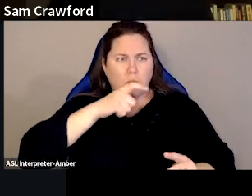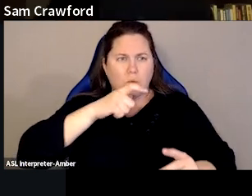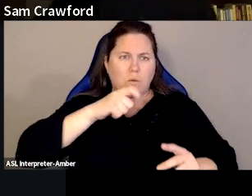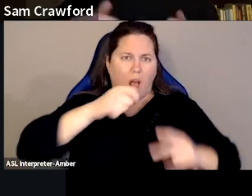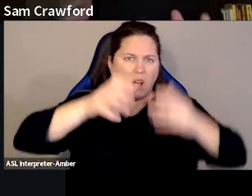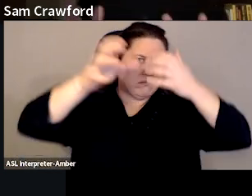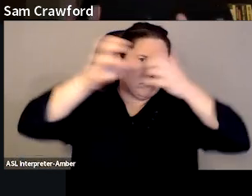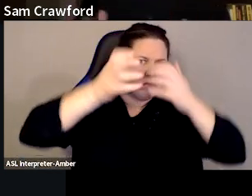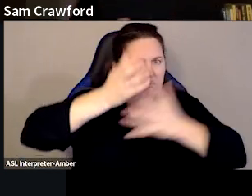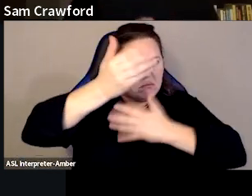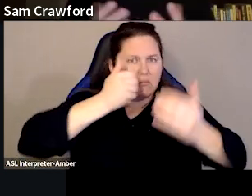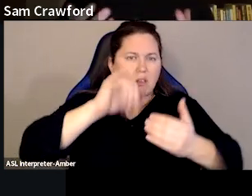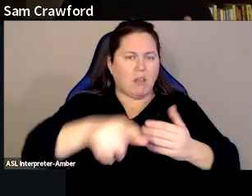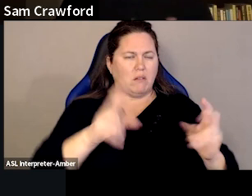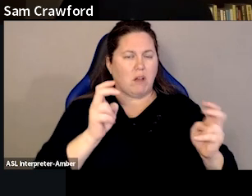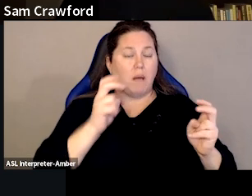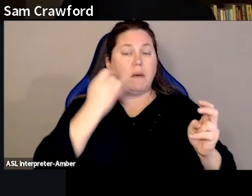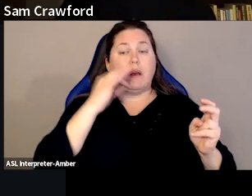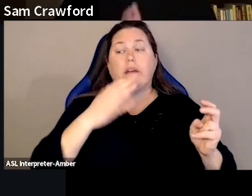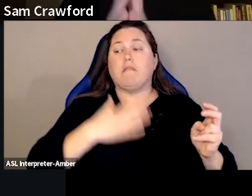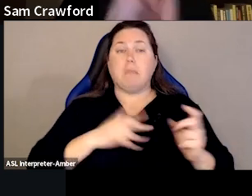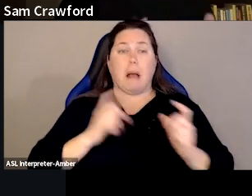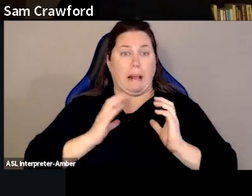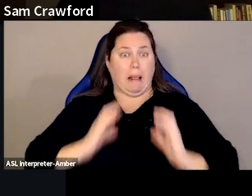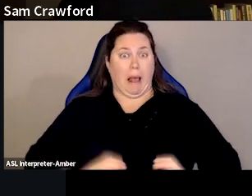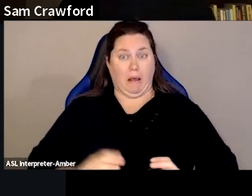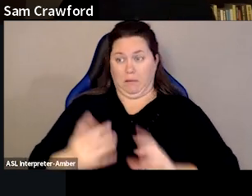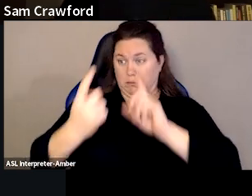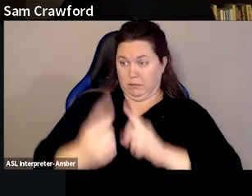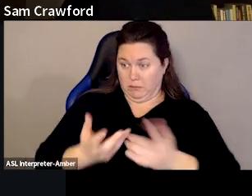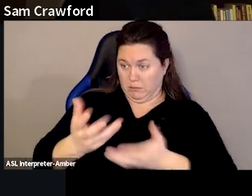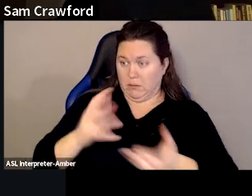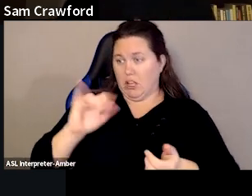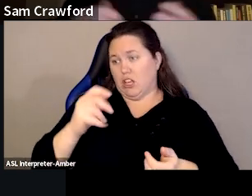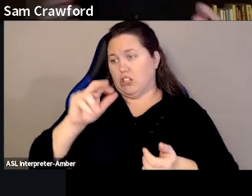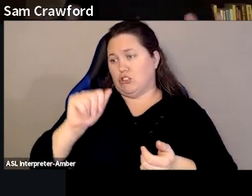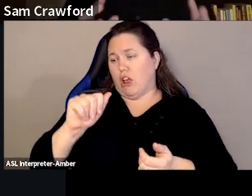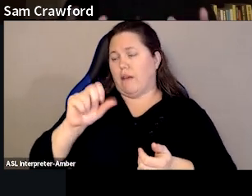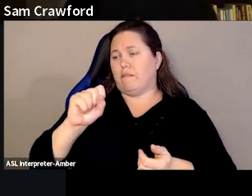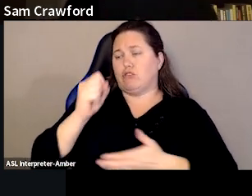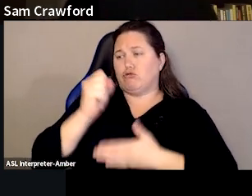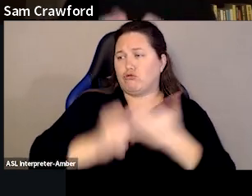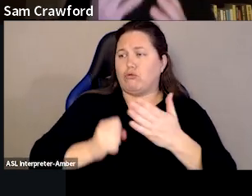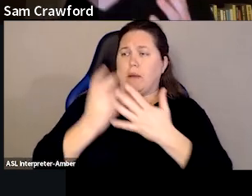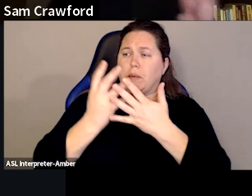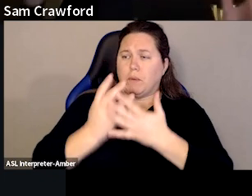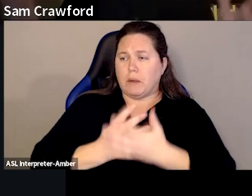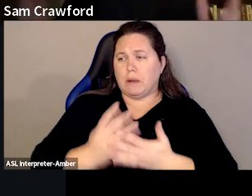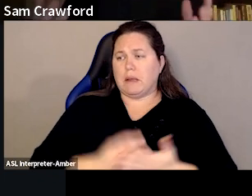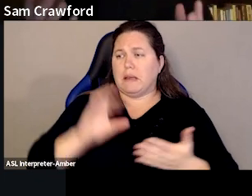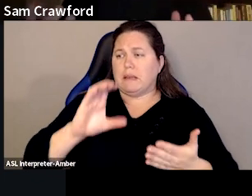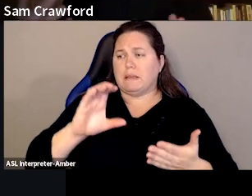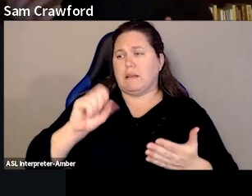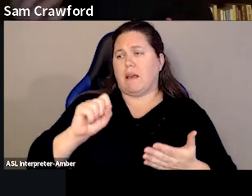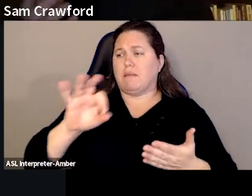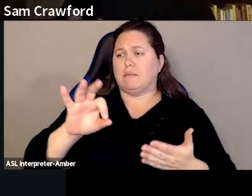Because if I was to start talking to one of my clients about JavaScript queries and CSS frameworks, their eyes are just going to